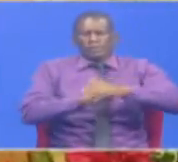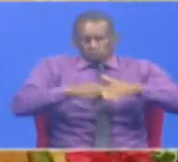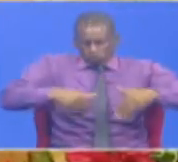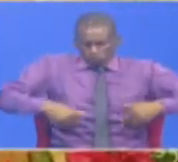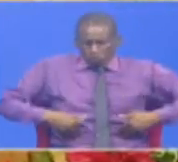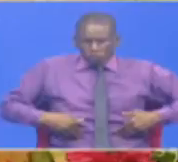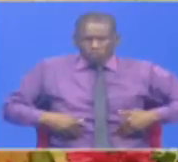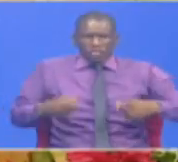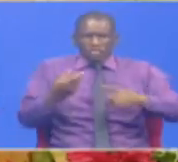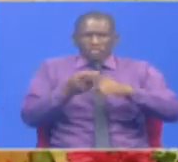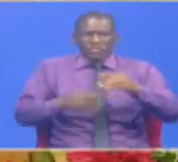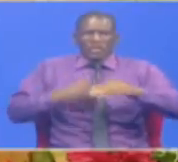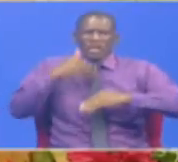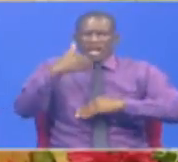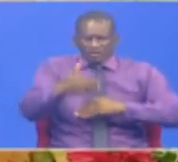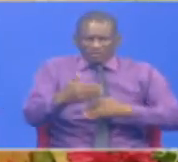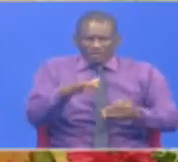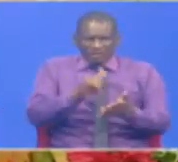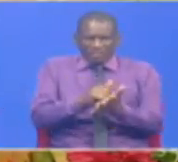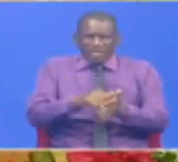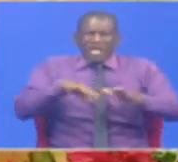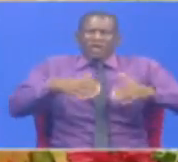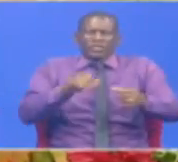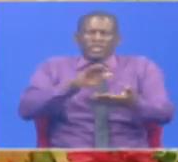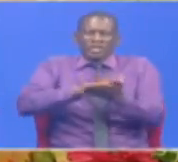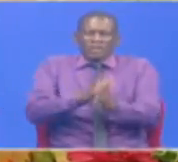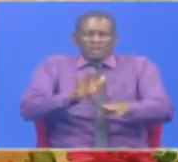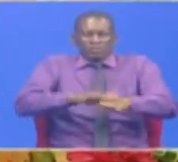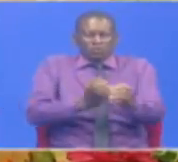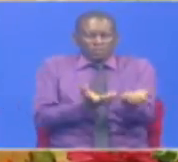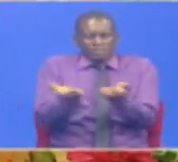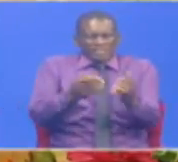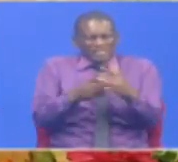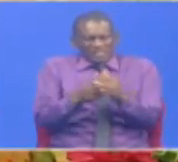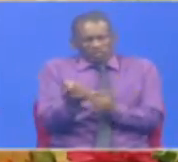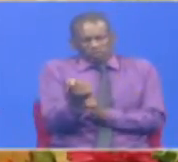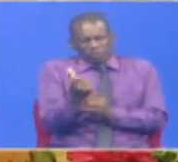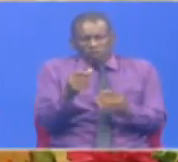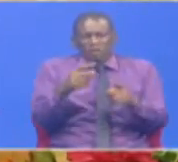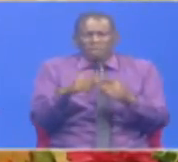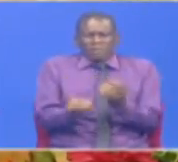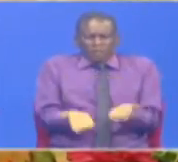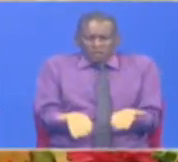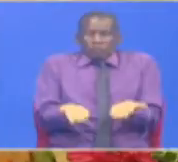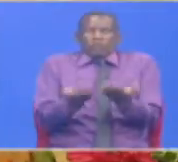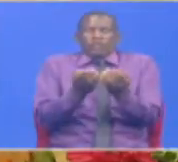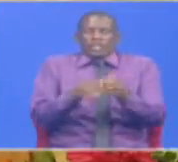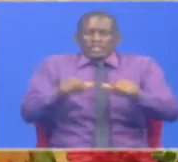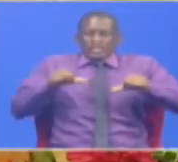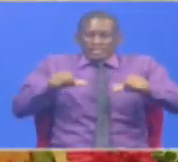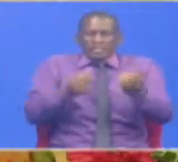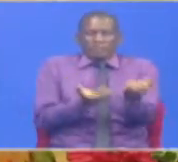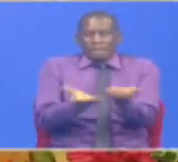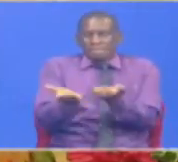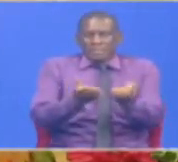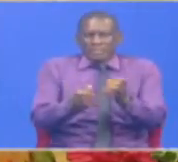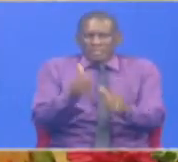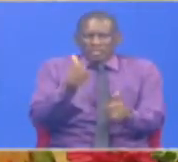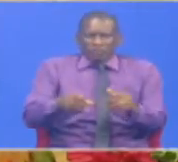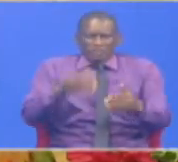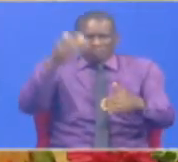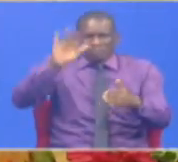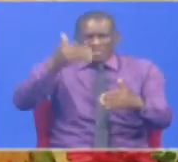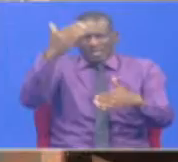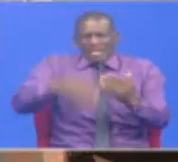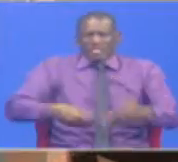then well-established entrepreneurs, starting small but building sustainable businesses that would in the end also